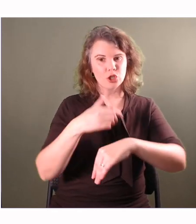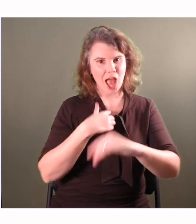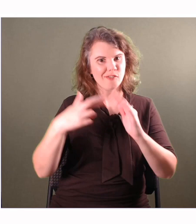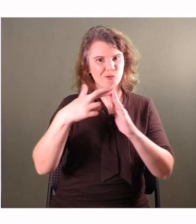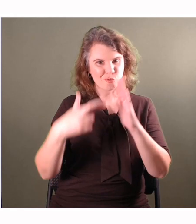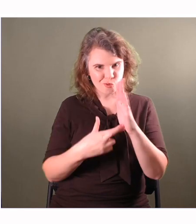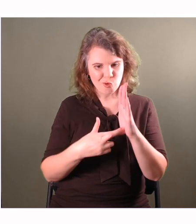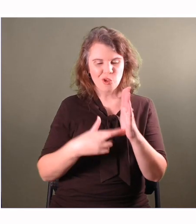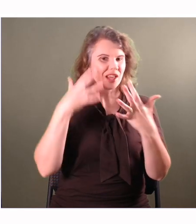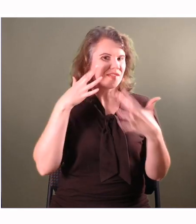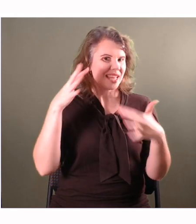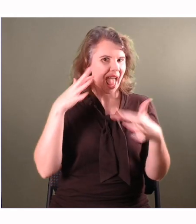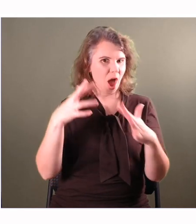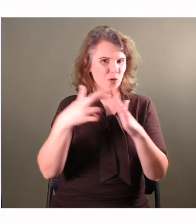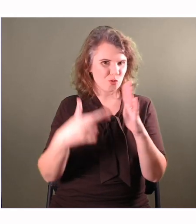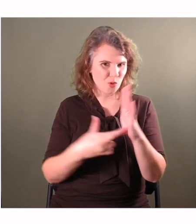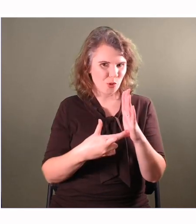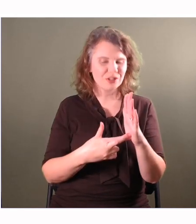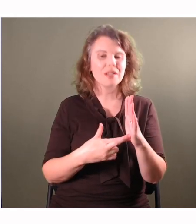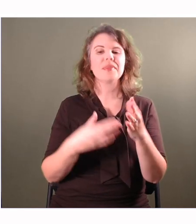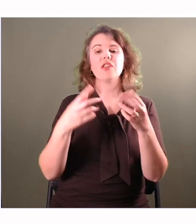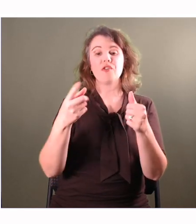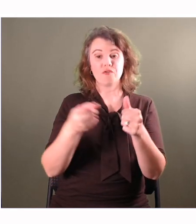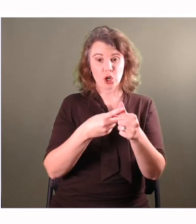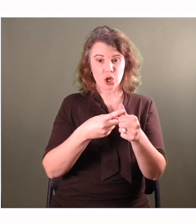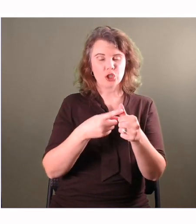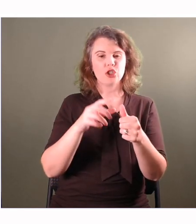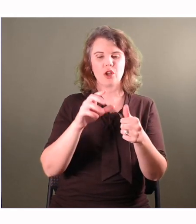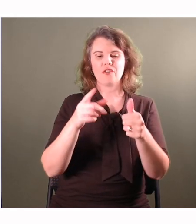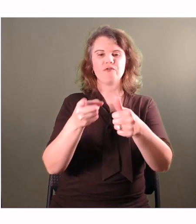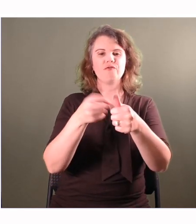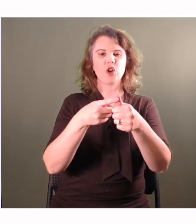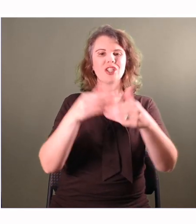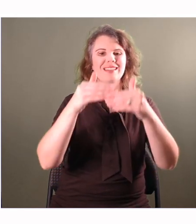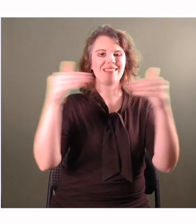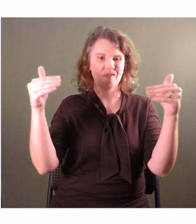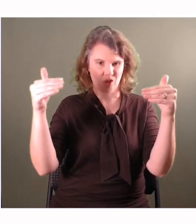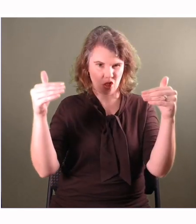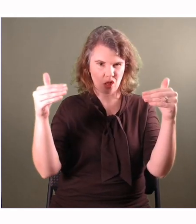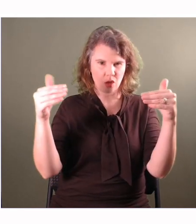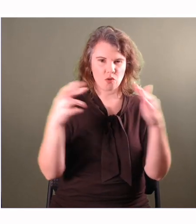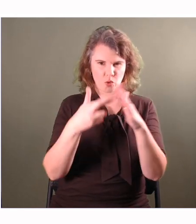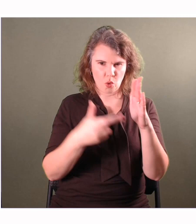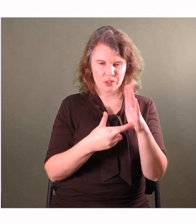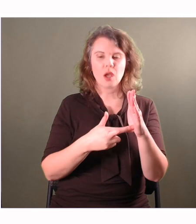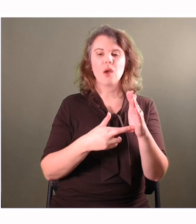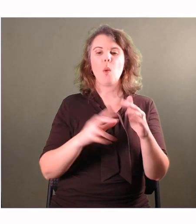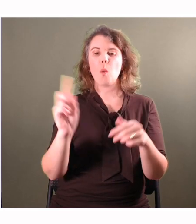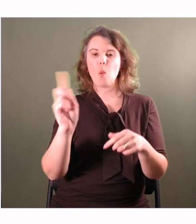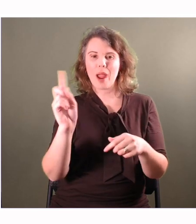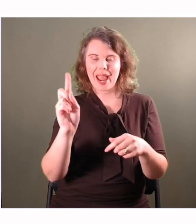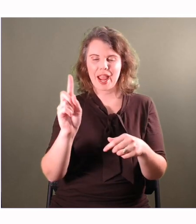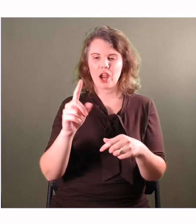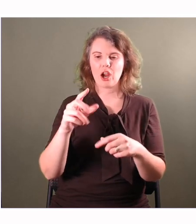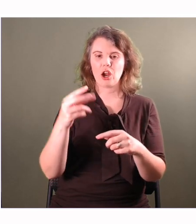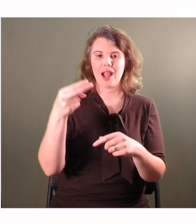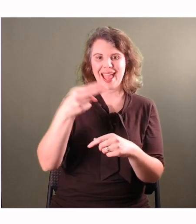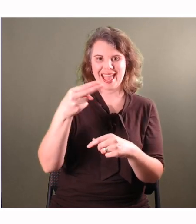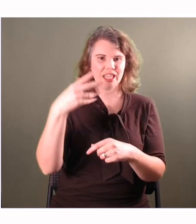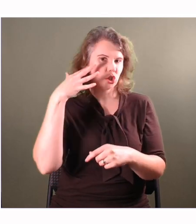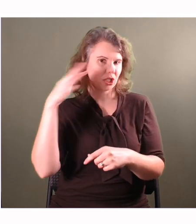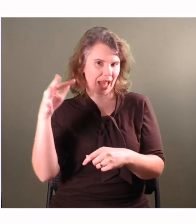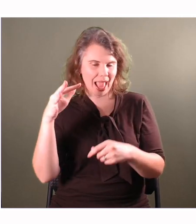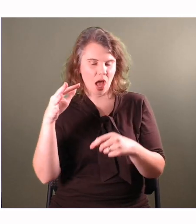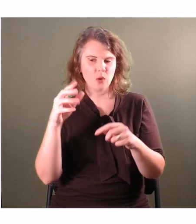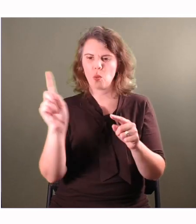build syllables. What we call first-order rules are general rules about where particular consonants occur. The